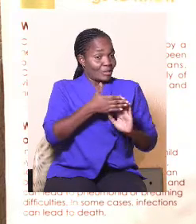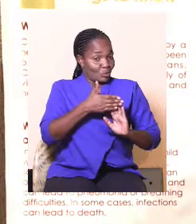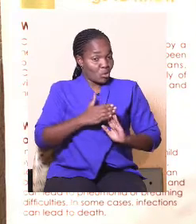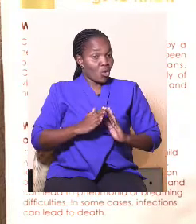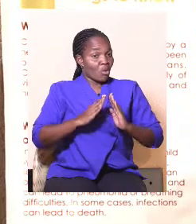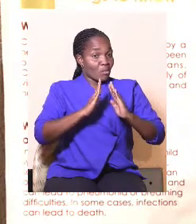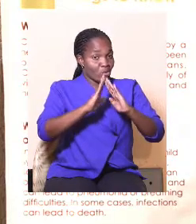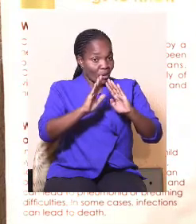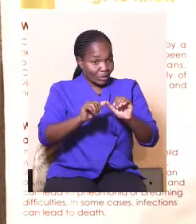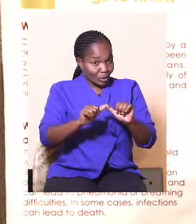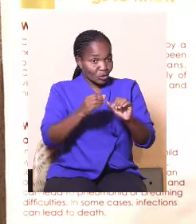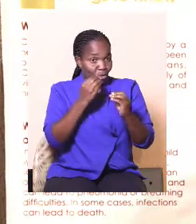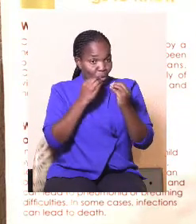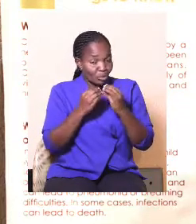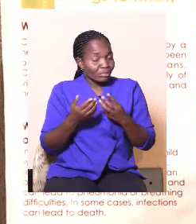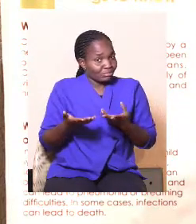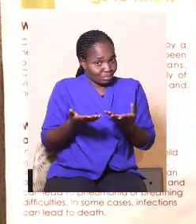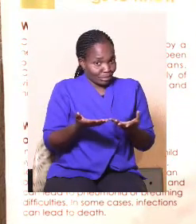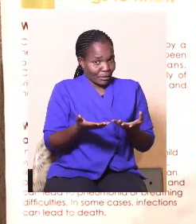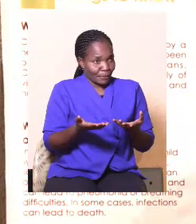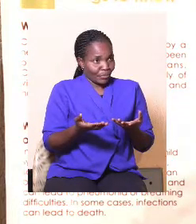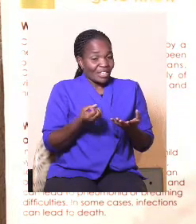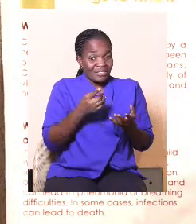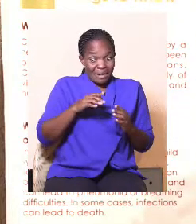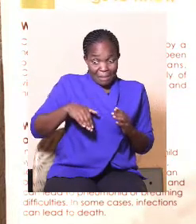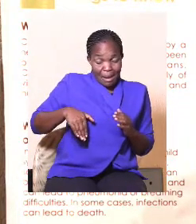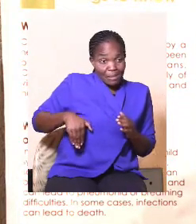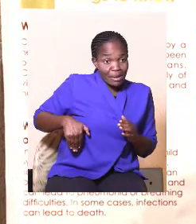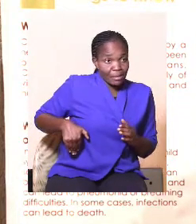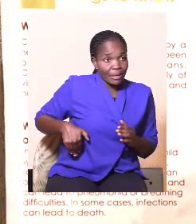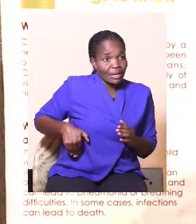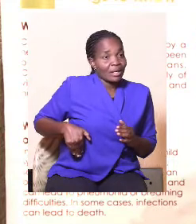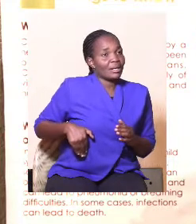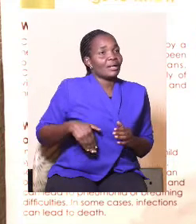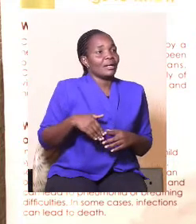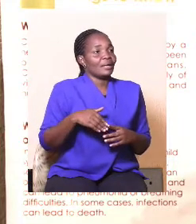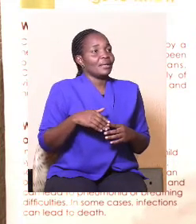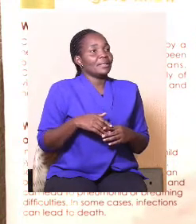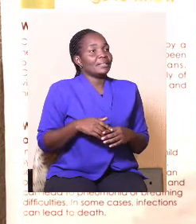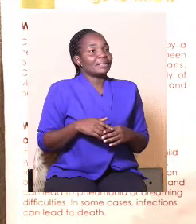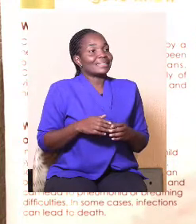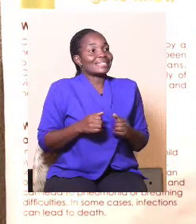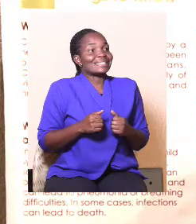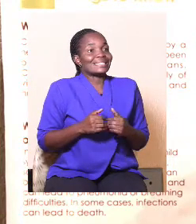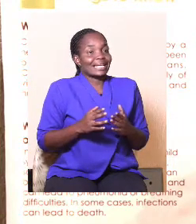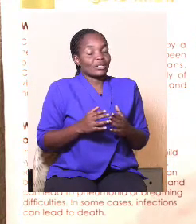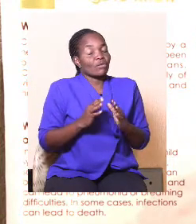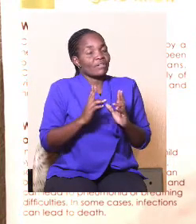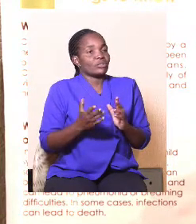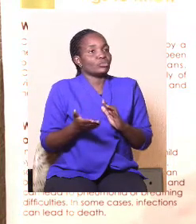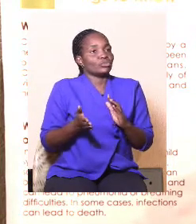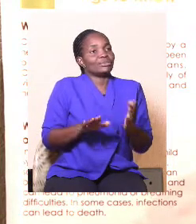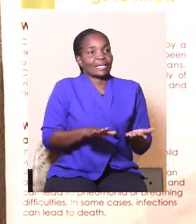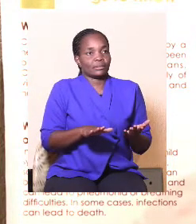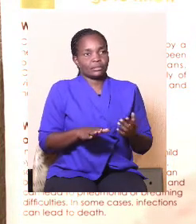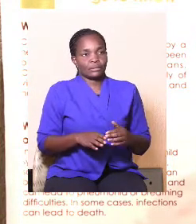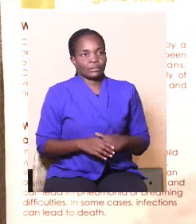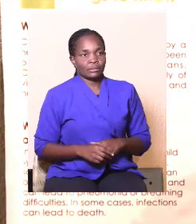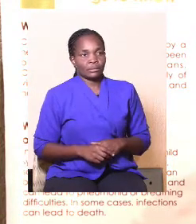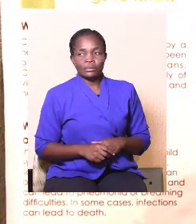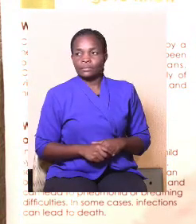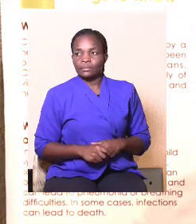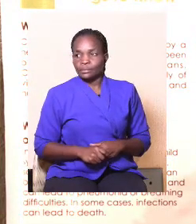of course, connected to life, if we delay it further, it may mean that we may start to lose lives. So we were